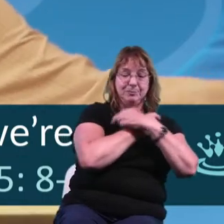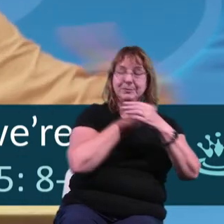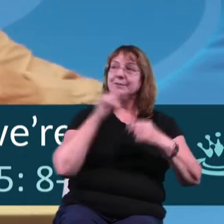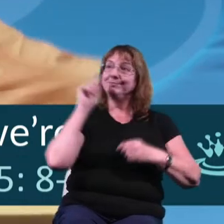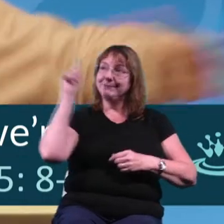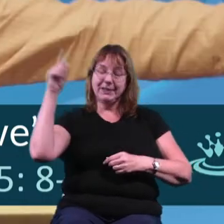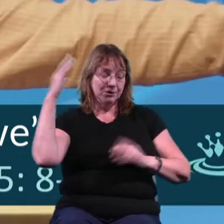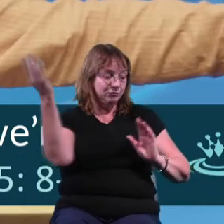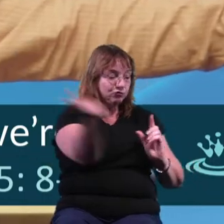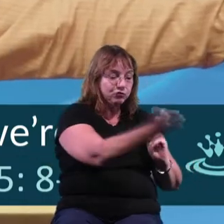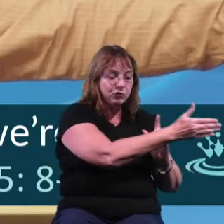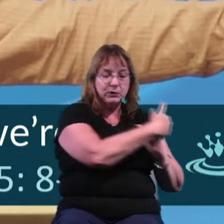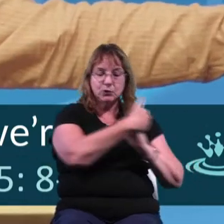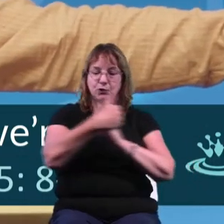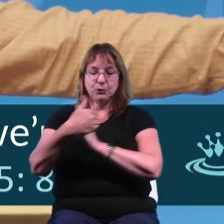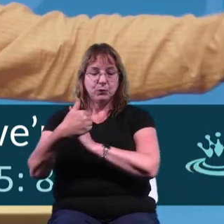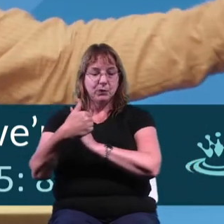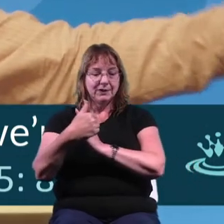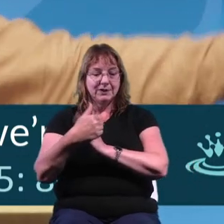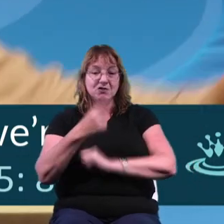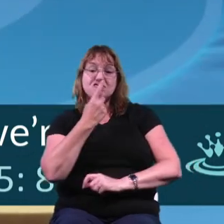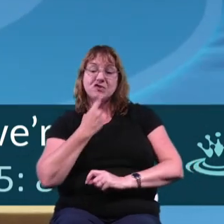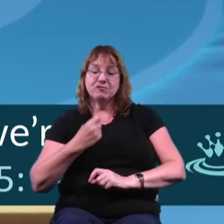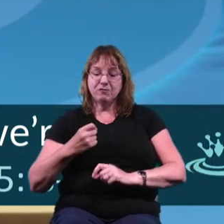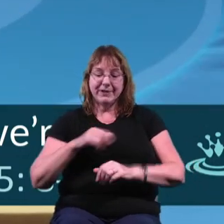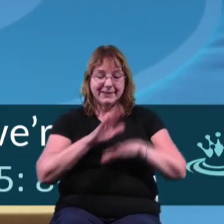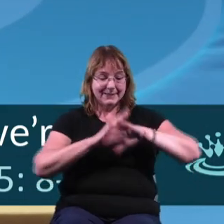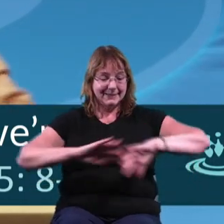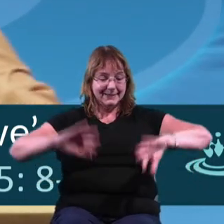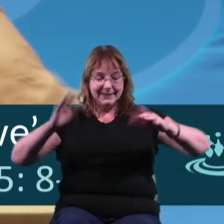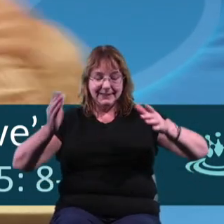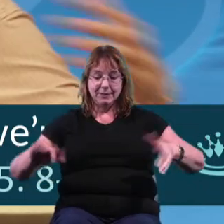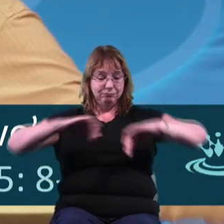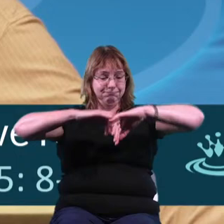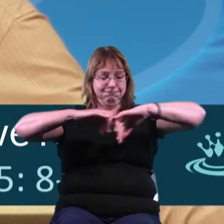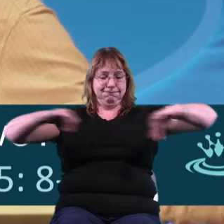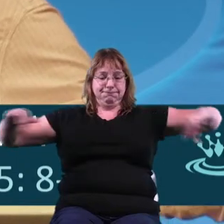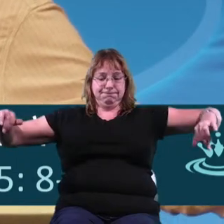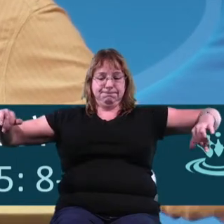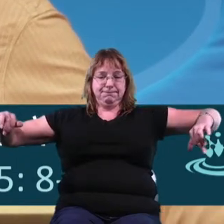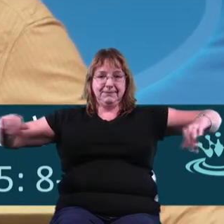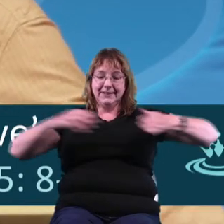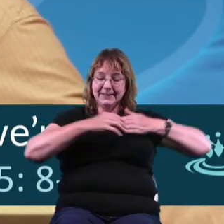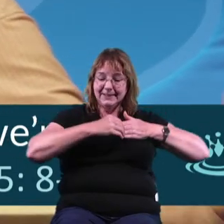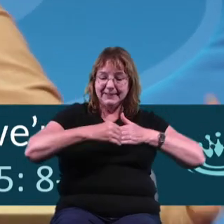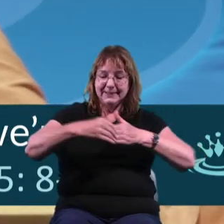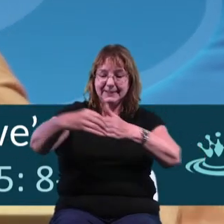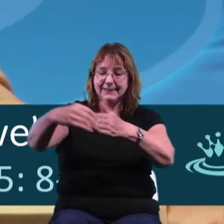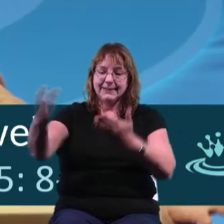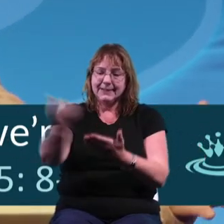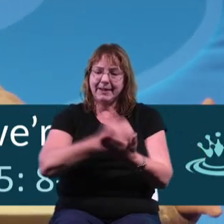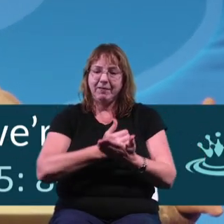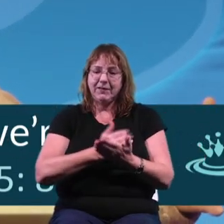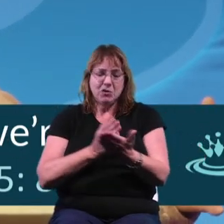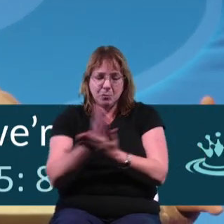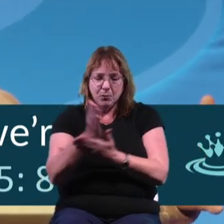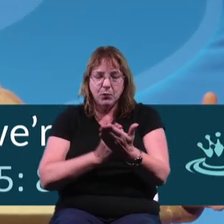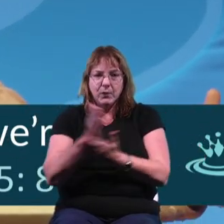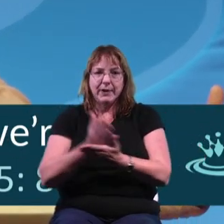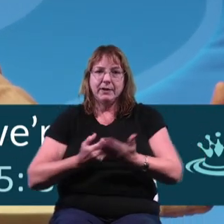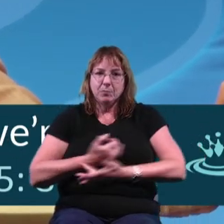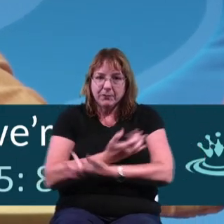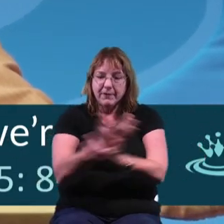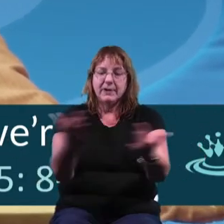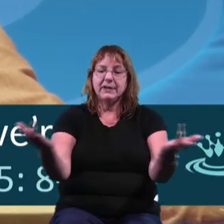lead part the Red Sea and lead them to safety. They had seen God provide manna in the wilderness.